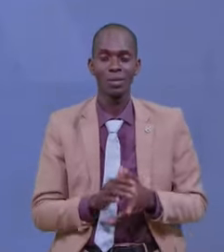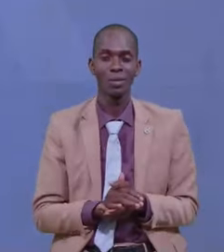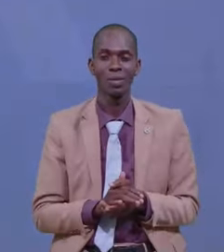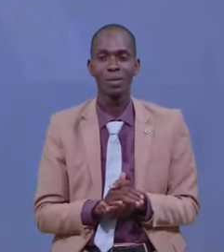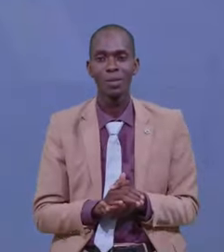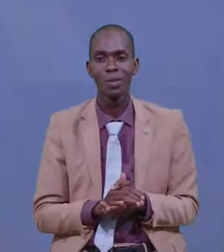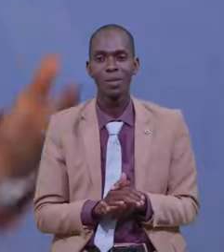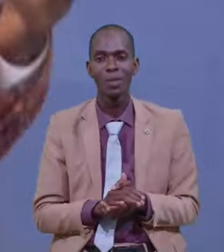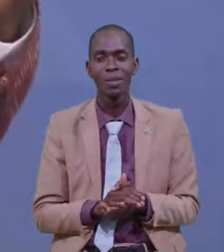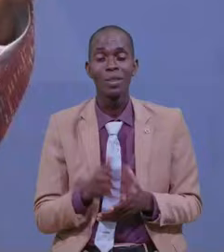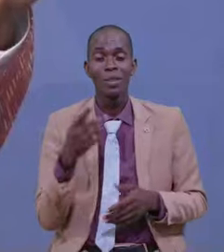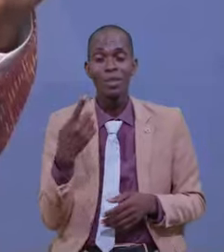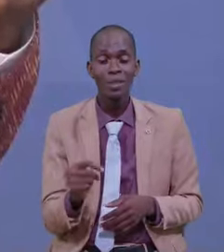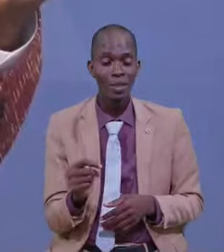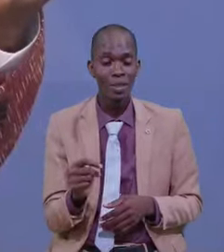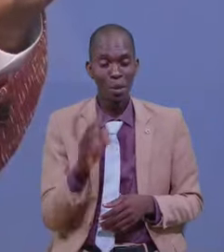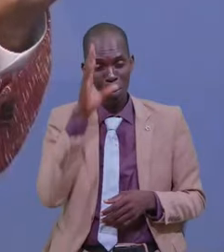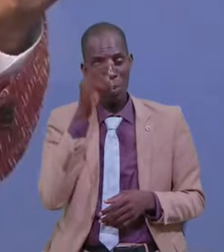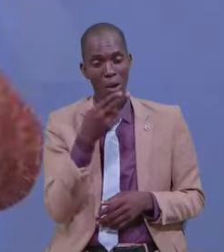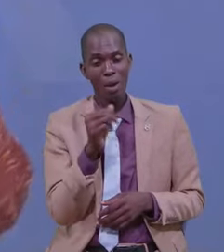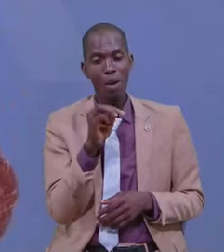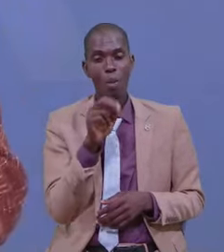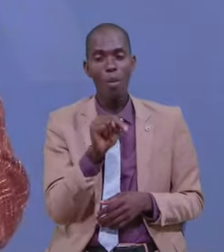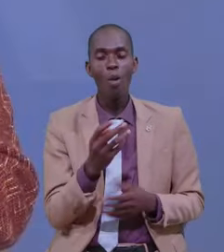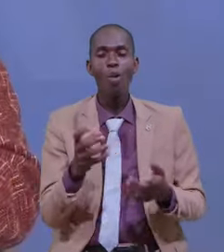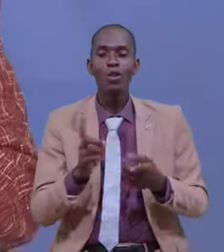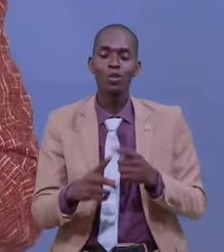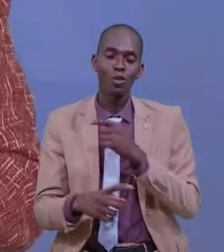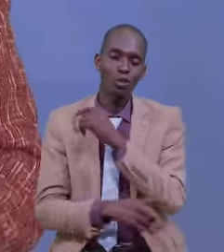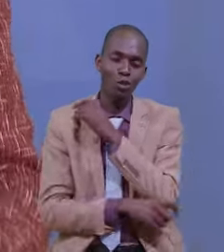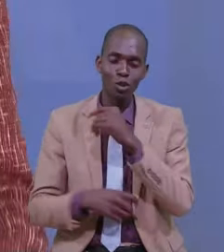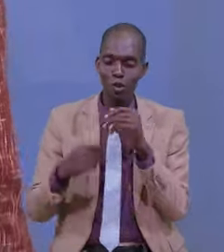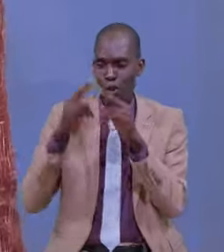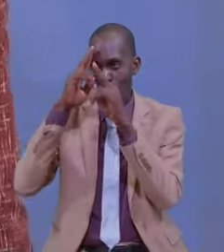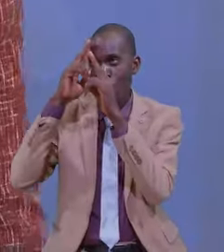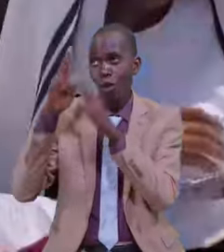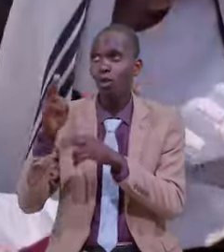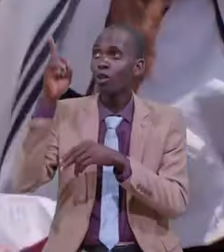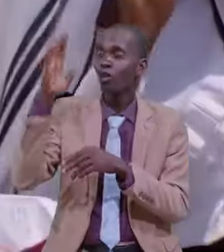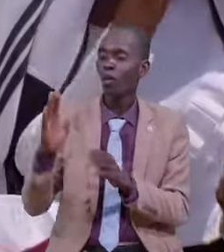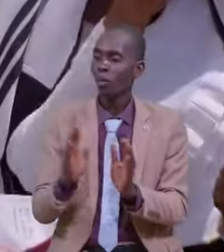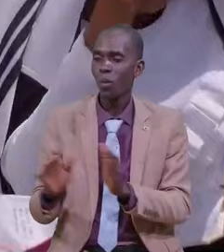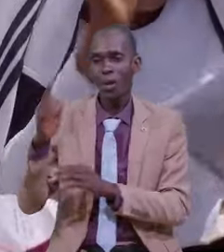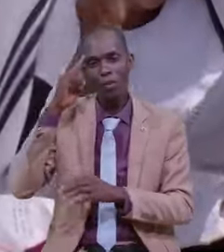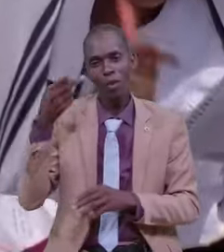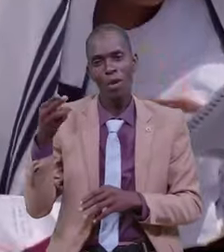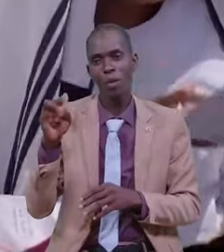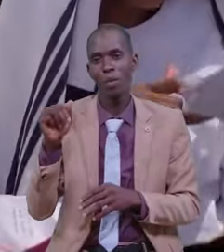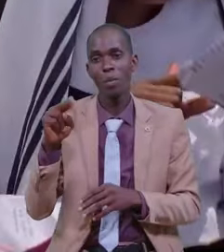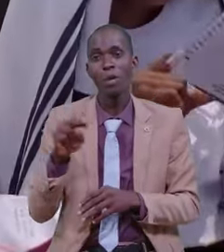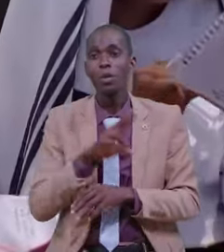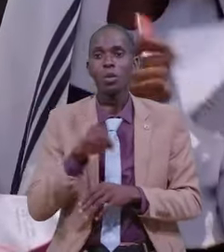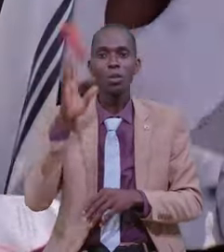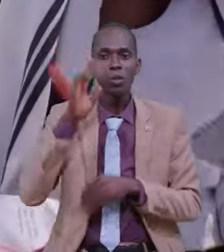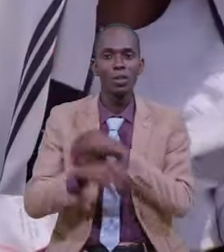He wanted to steal the honor belonging to Mordecai. Nobody will steal your honor.